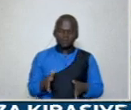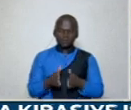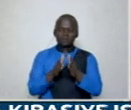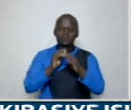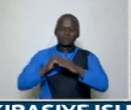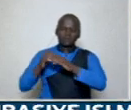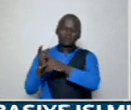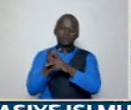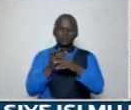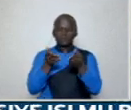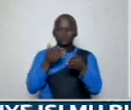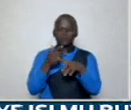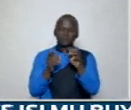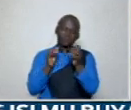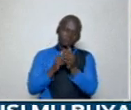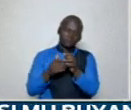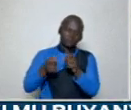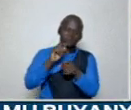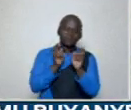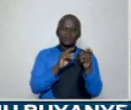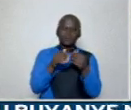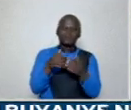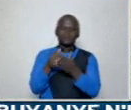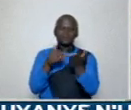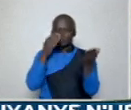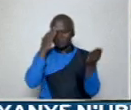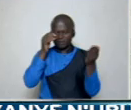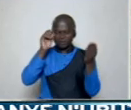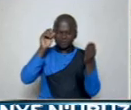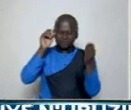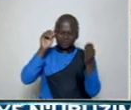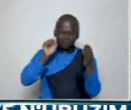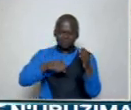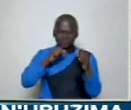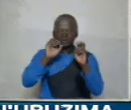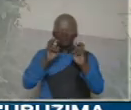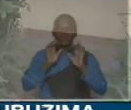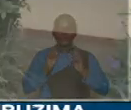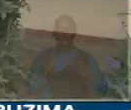kubungabunga ibyari biriho no kongera ibisanzweho kugira ngo twirinde ibiza